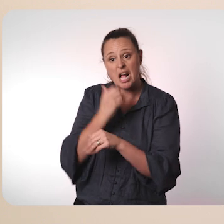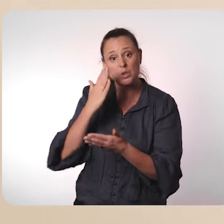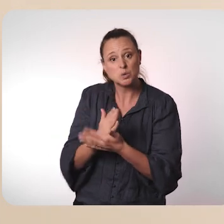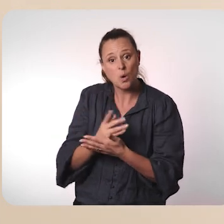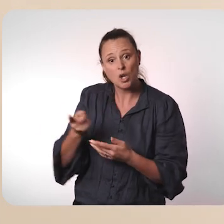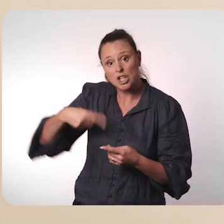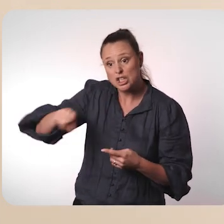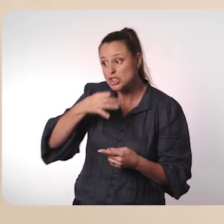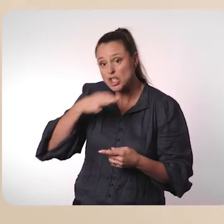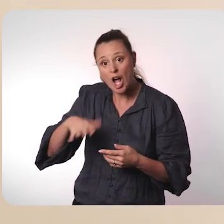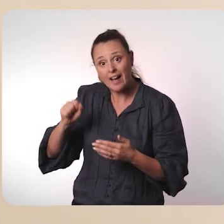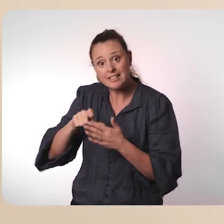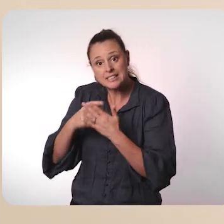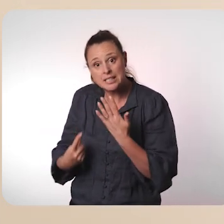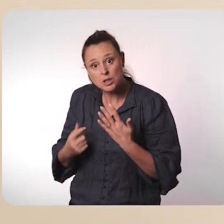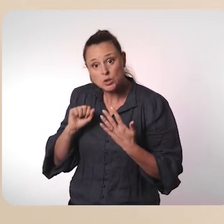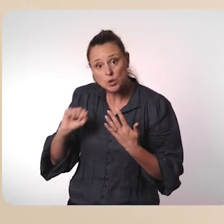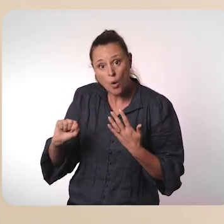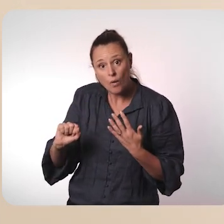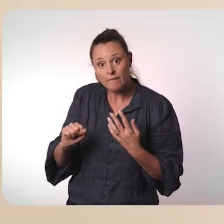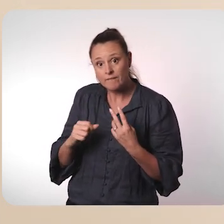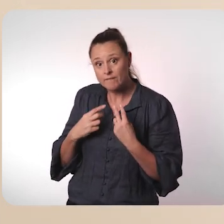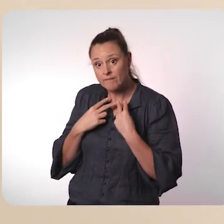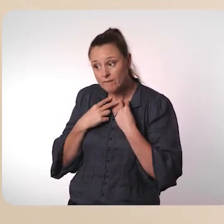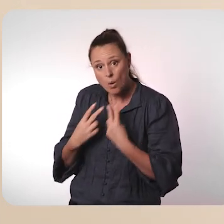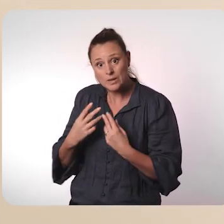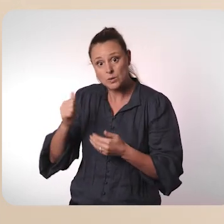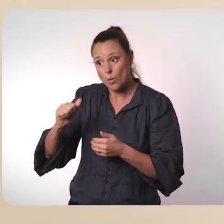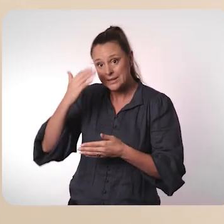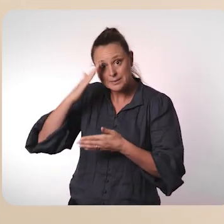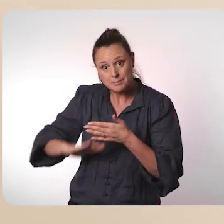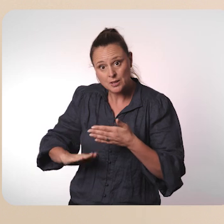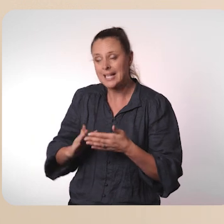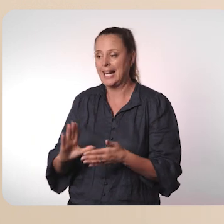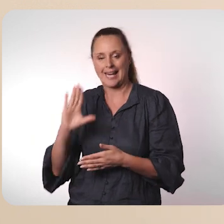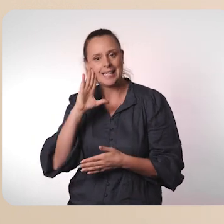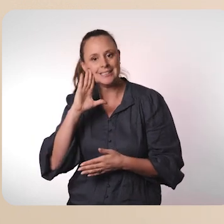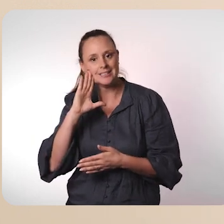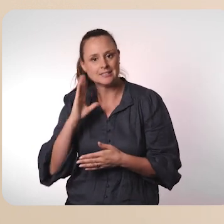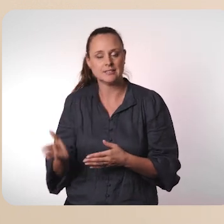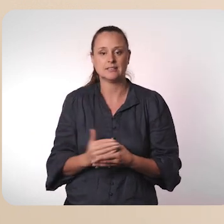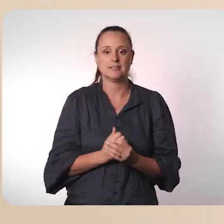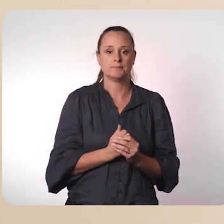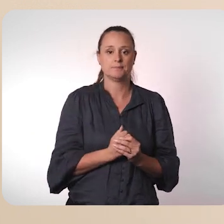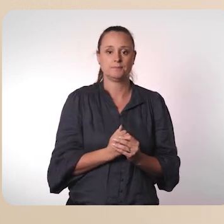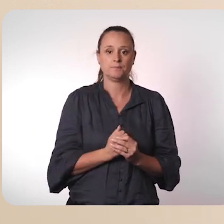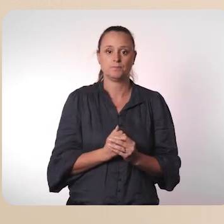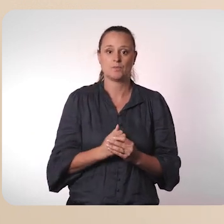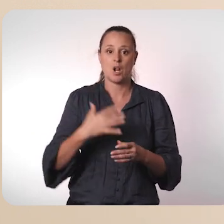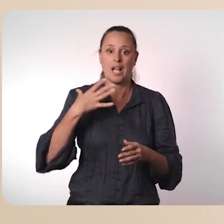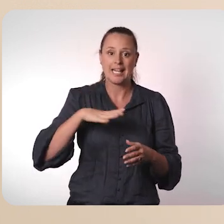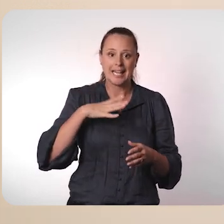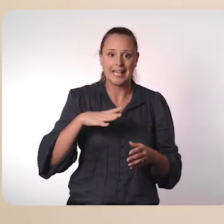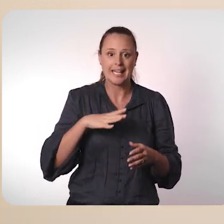seen. How do we draw on existing information from the service systems that are already engaged with the person so that we're not having to re-traumatise